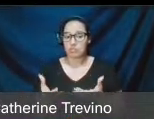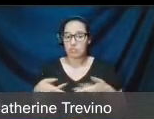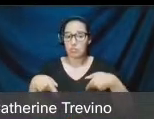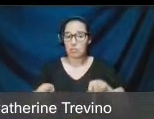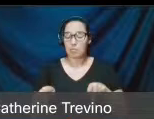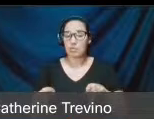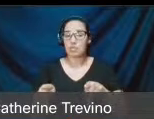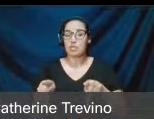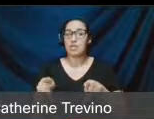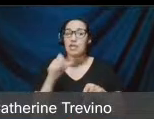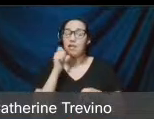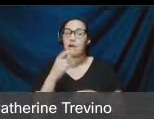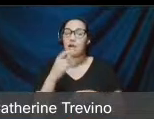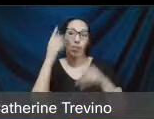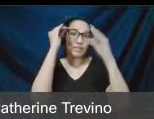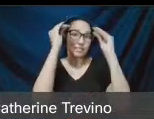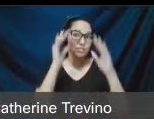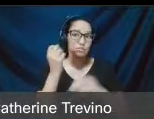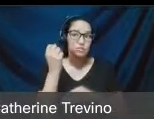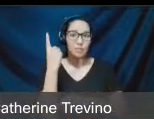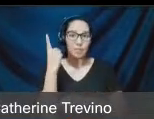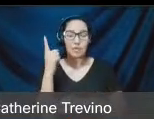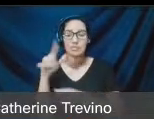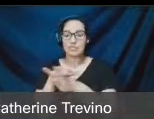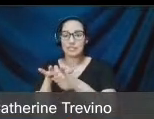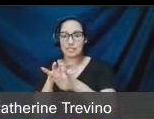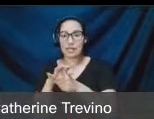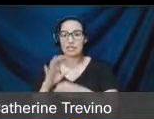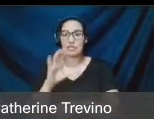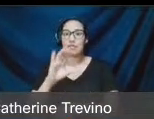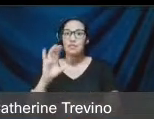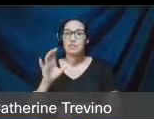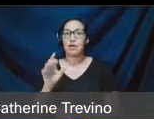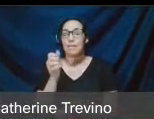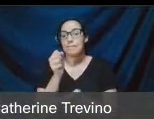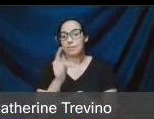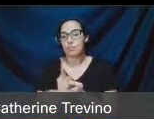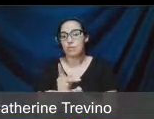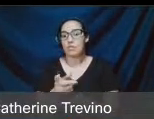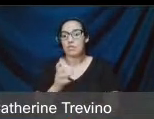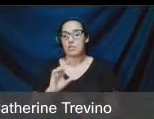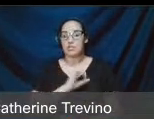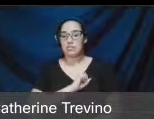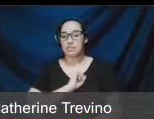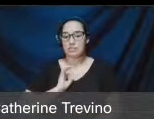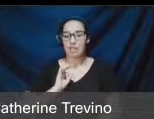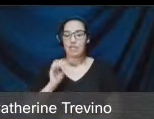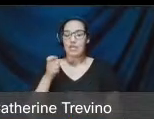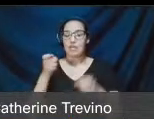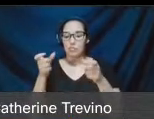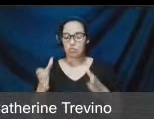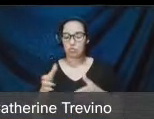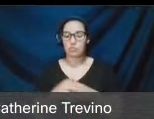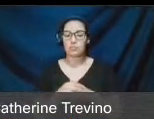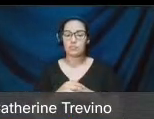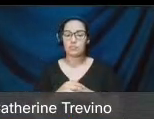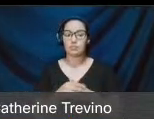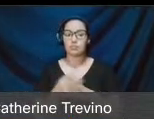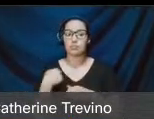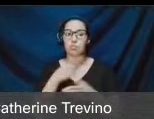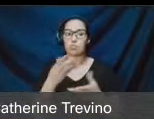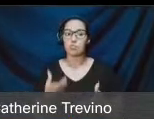development to not only teachers, but site and district classified staff and administrators as well. We will be providing the board a presentation